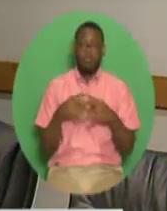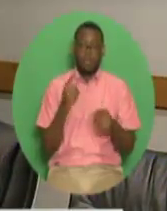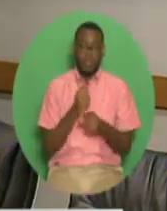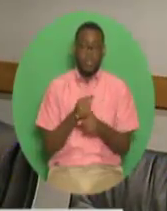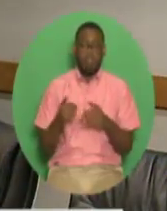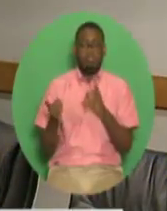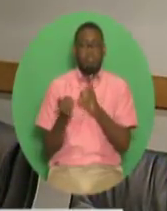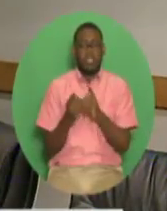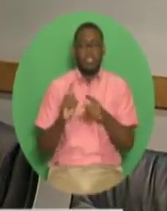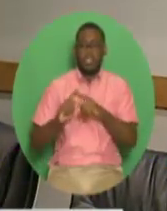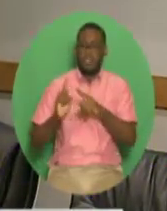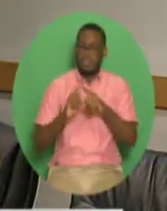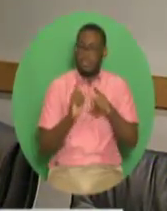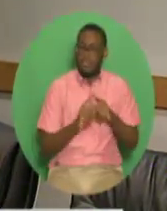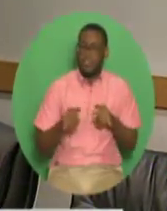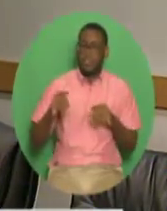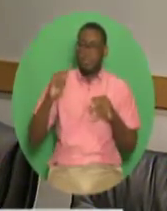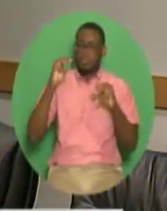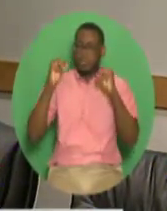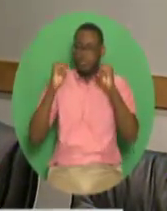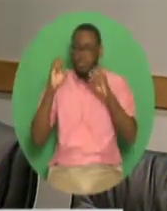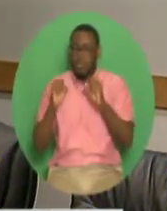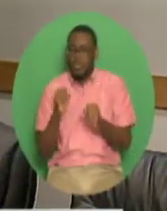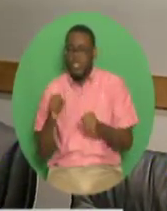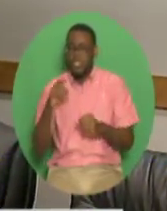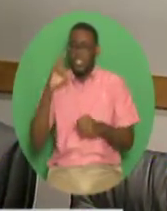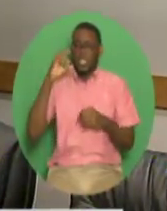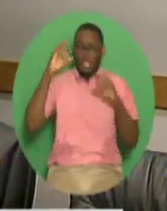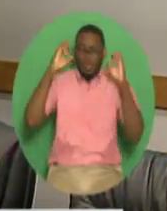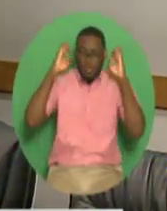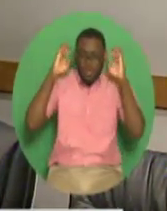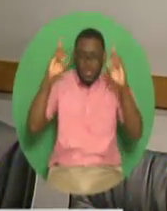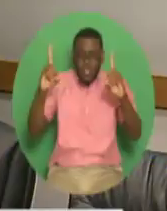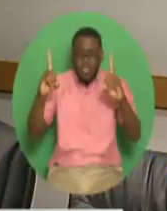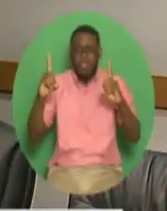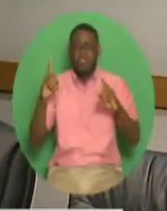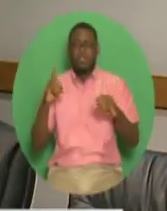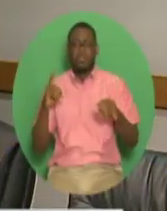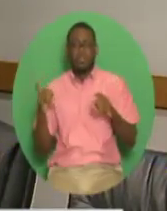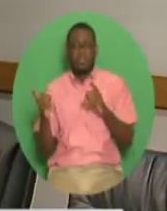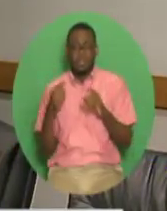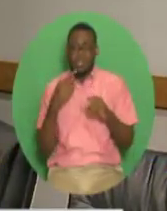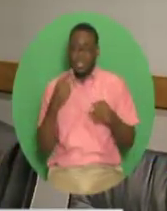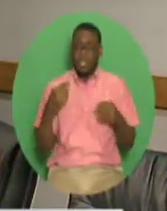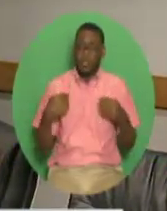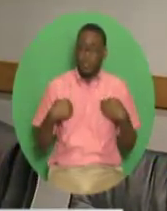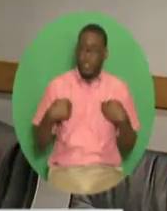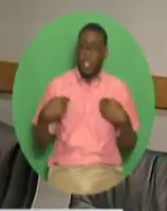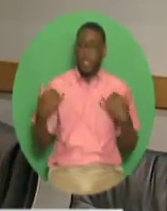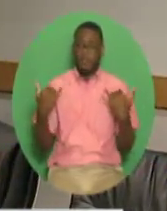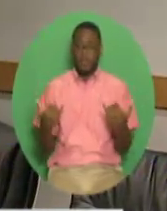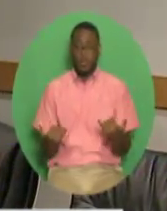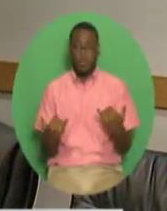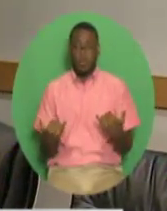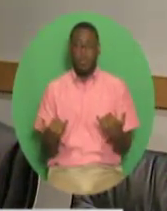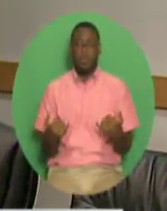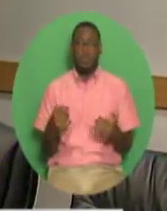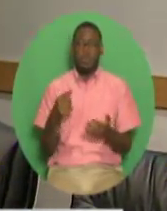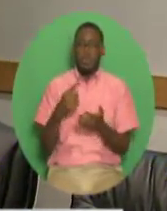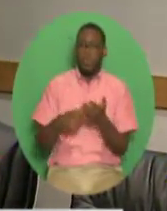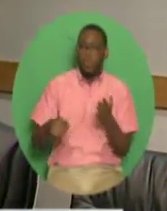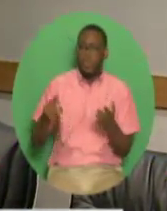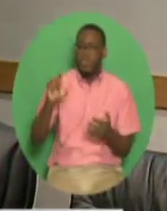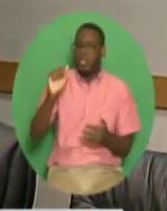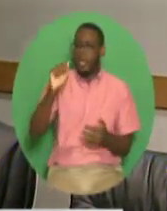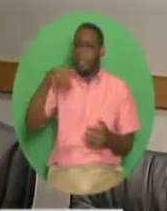And you'll be quite surprised to know that we set up a WhatsApp group and so on, and a number of countries